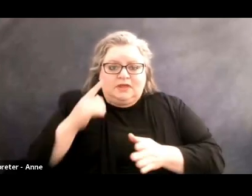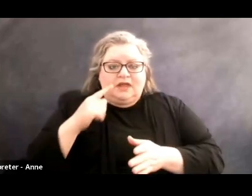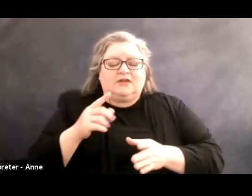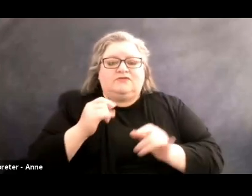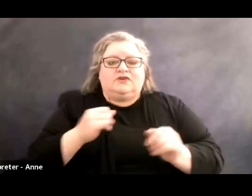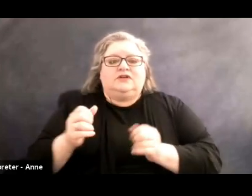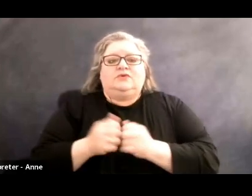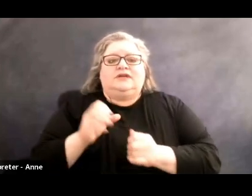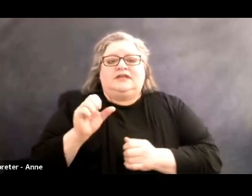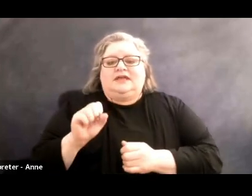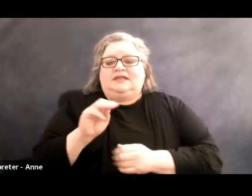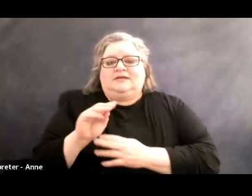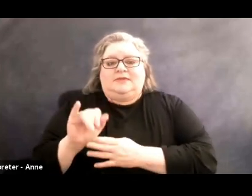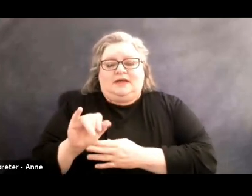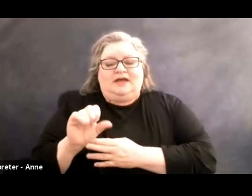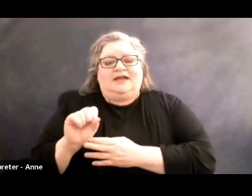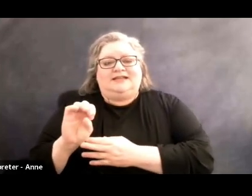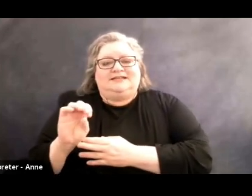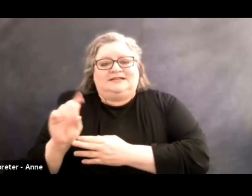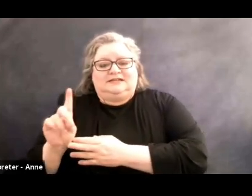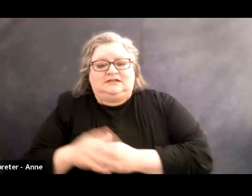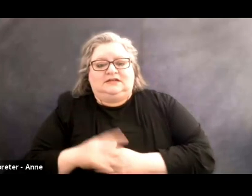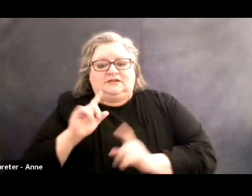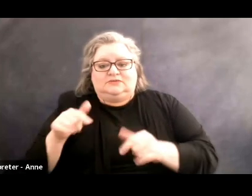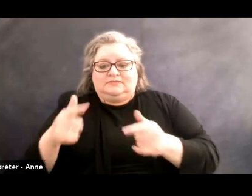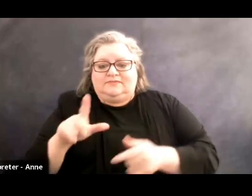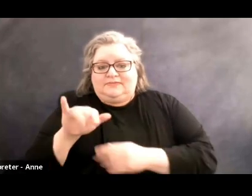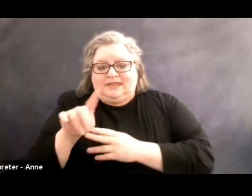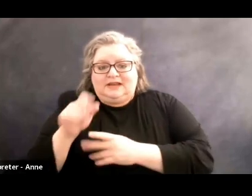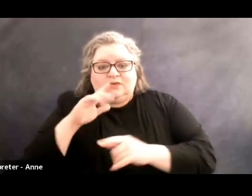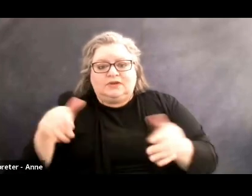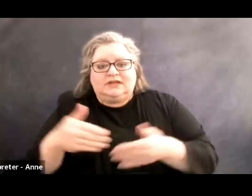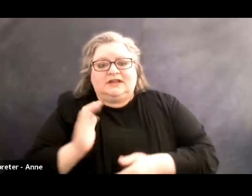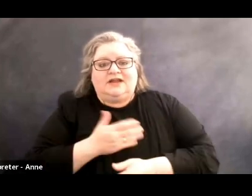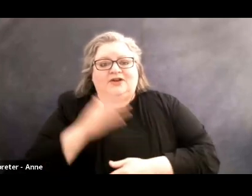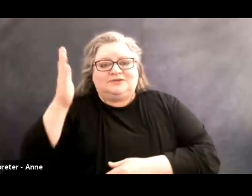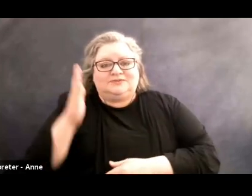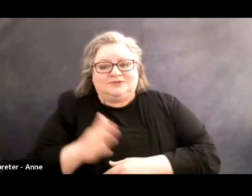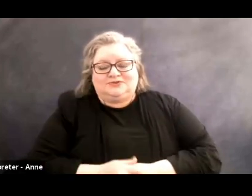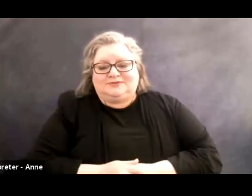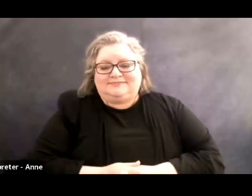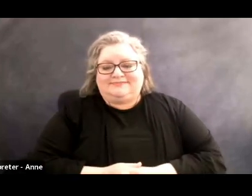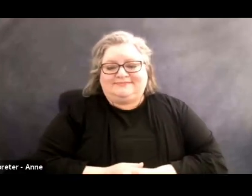SMI SED. And now I'll turn it over to Linda Gargan to introduce our speakers.